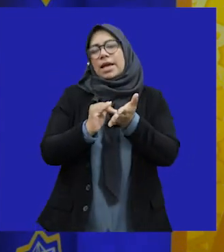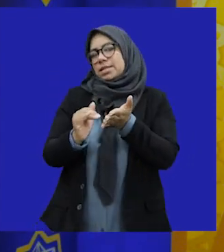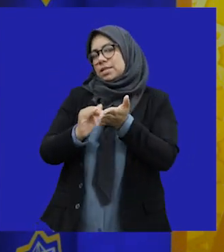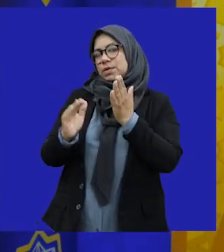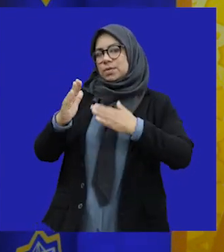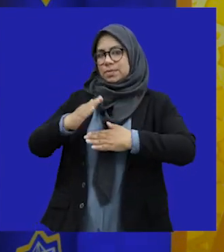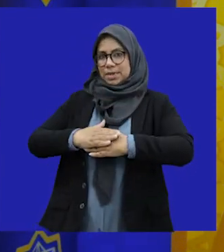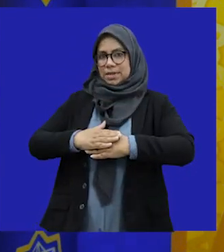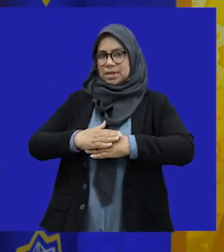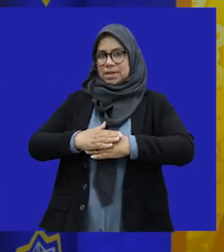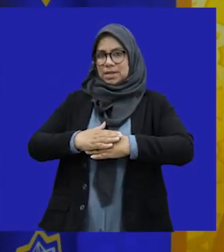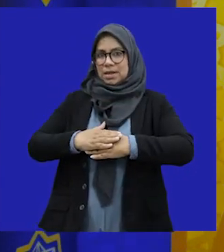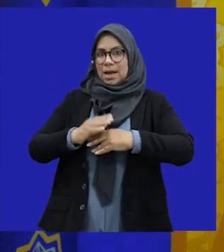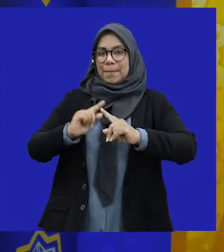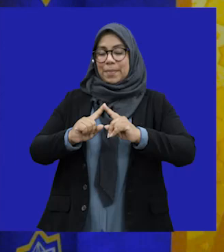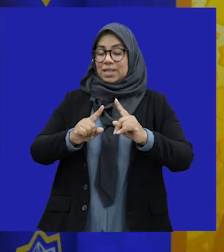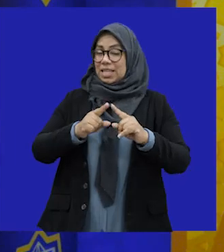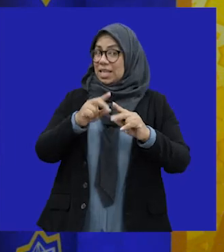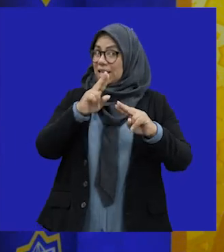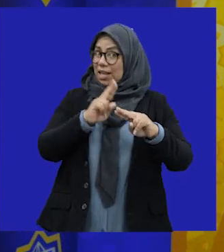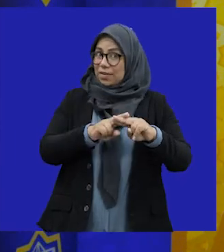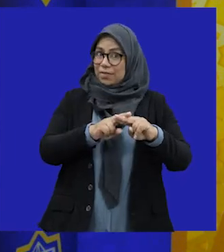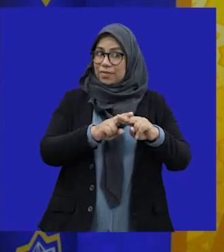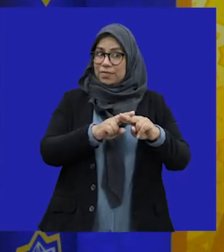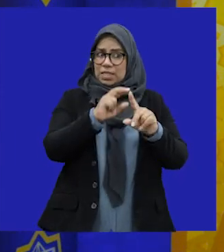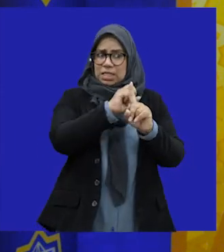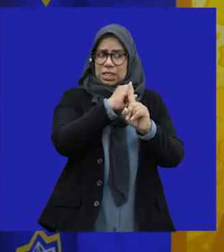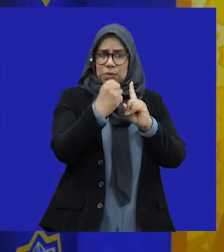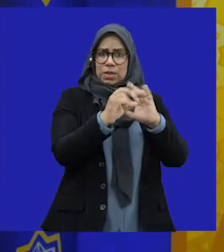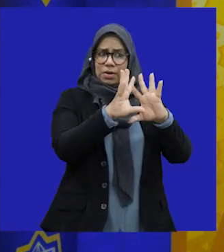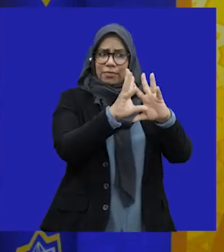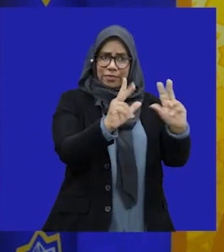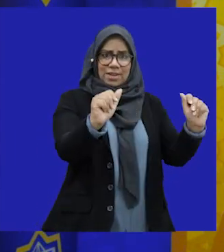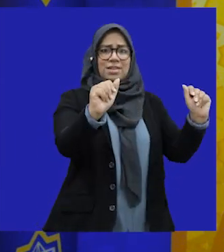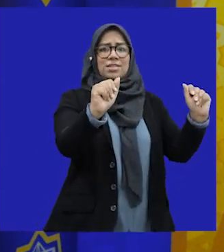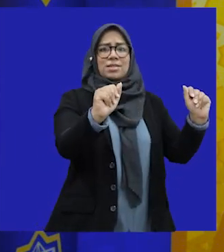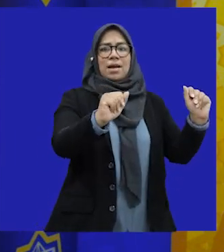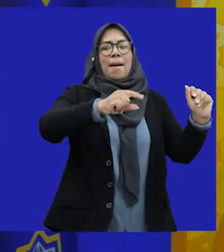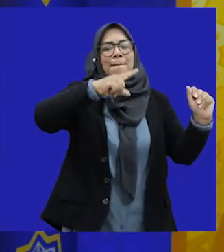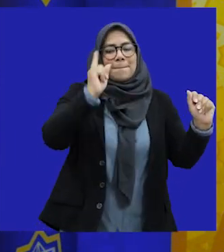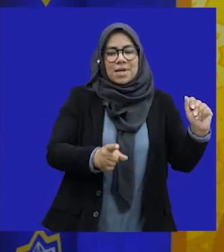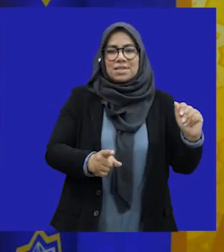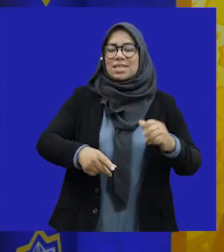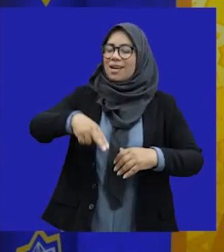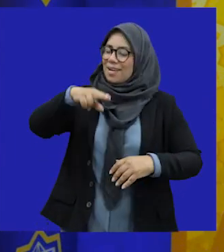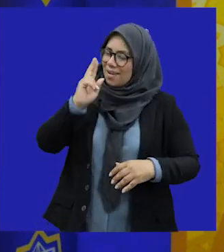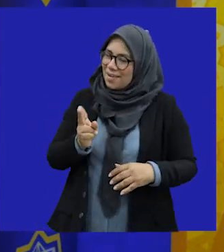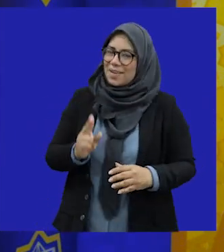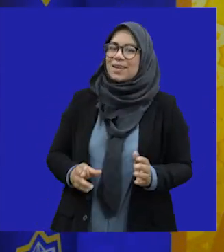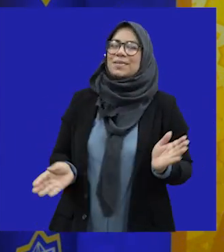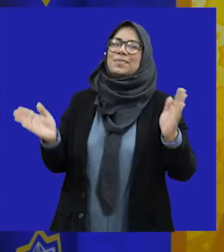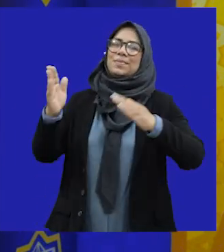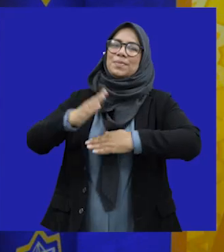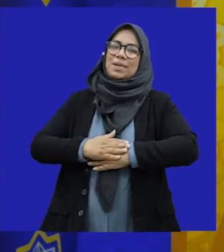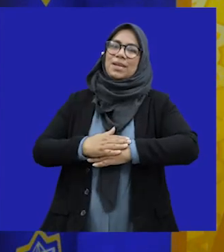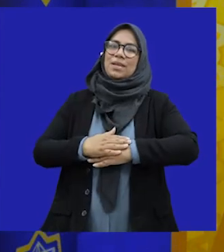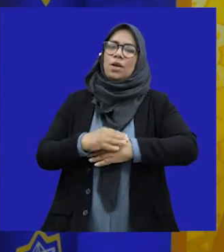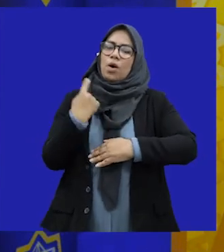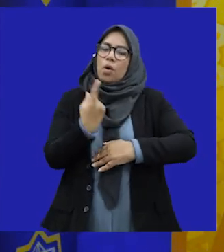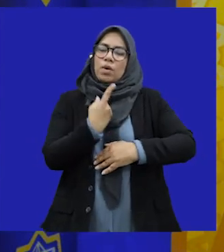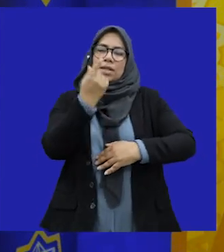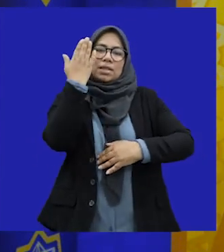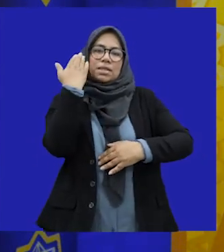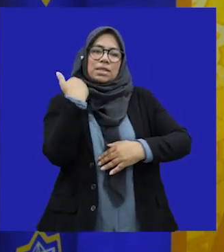just as mentioned above. But once that situation has been resolved, they have to observe the prayer, except